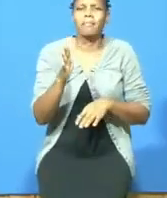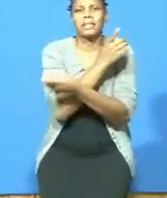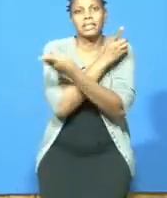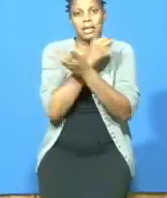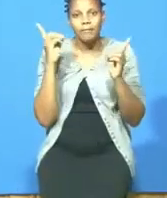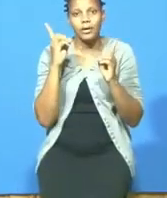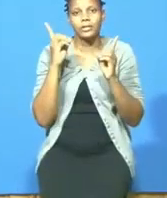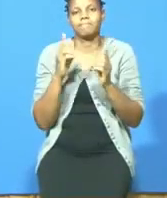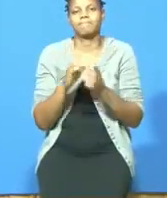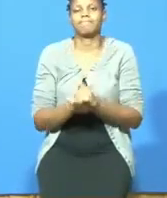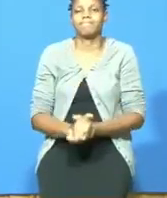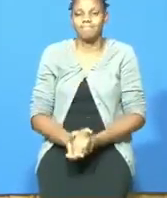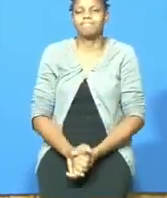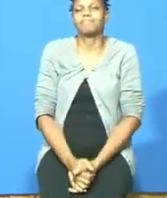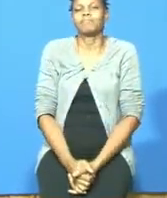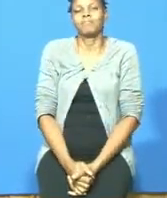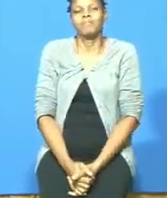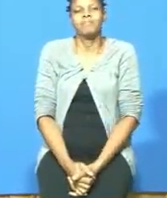delivered.